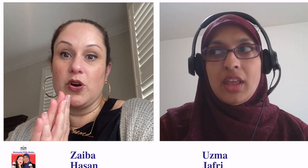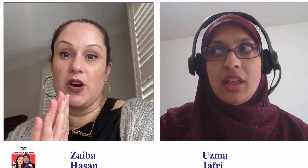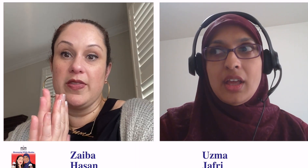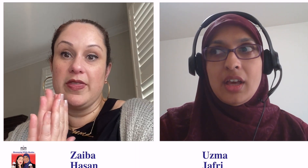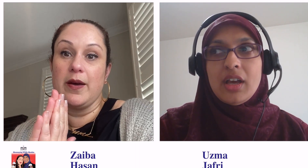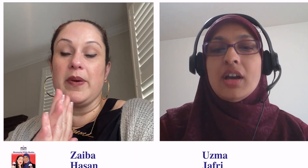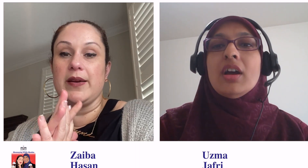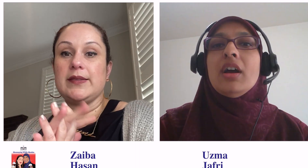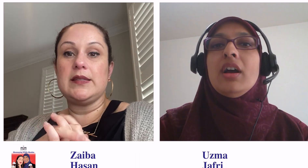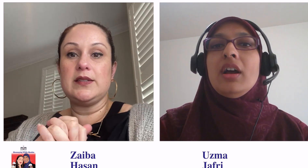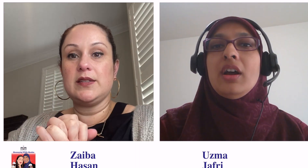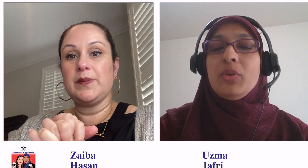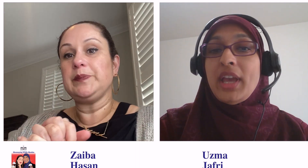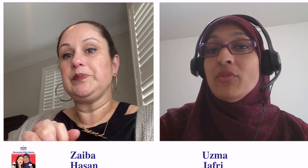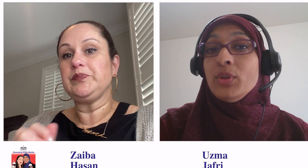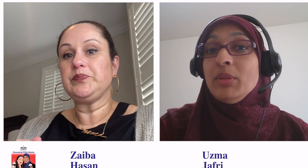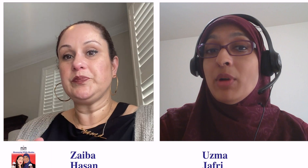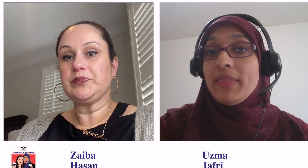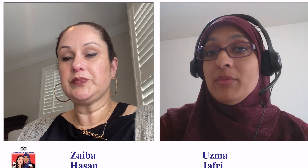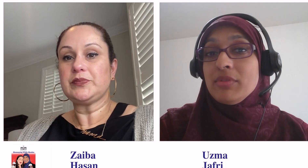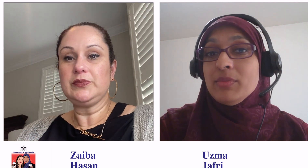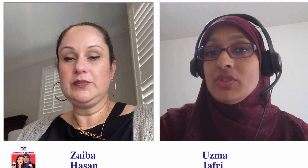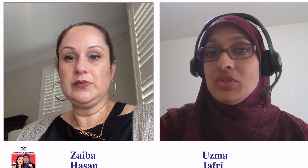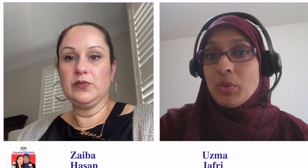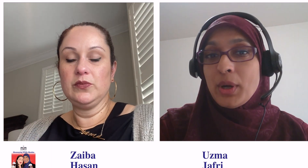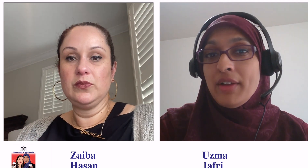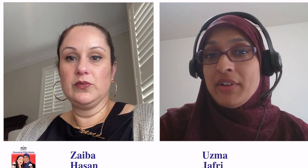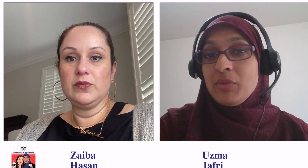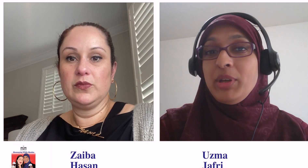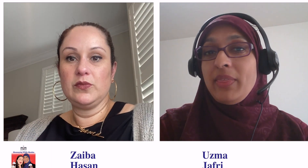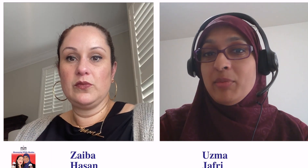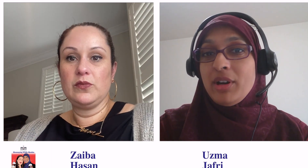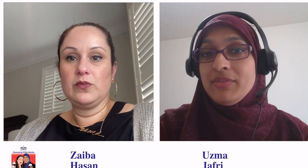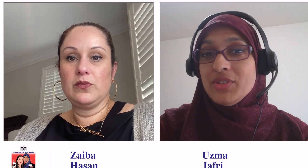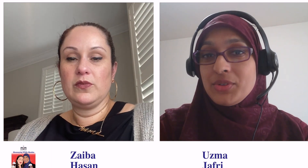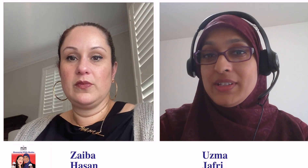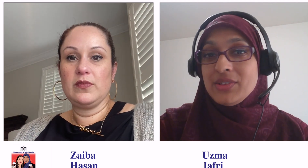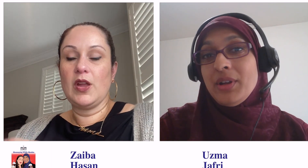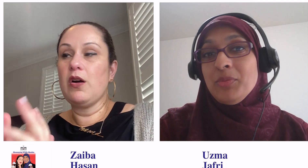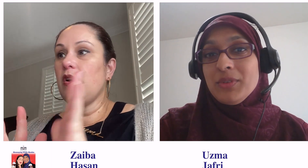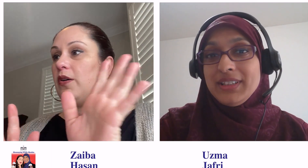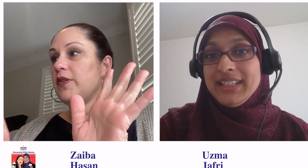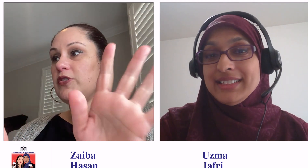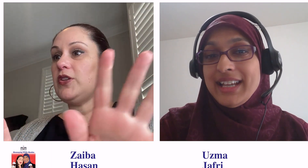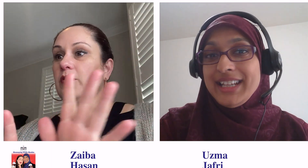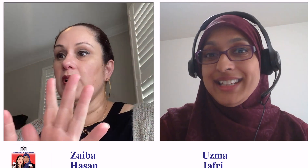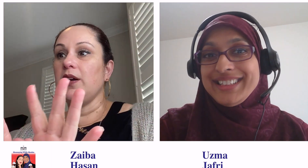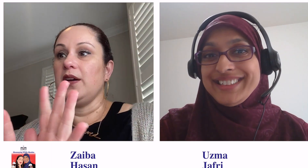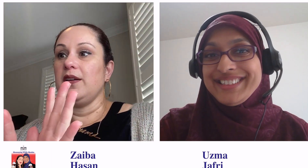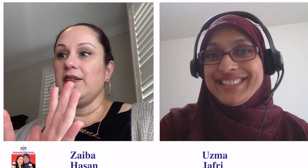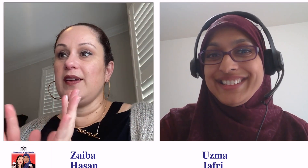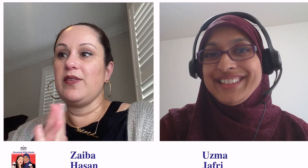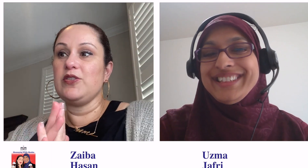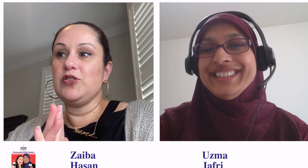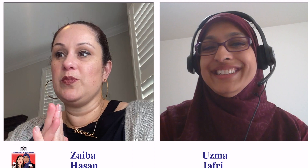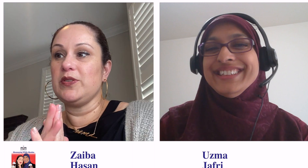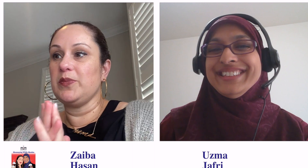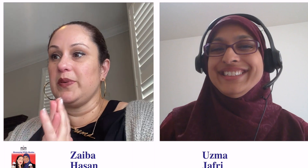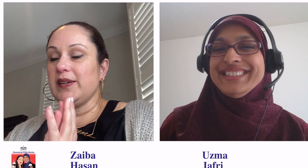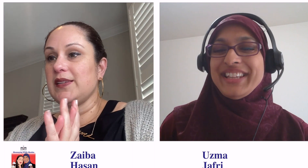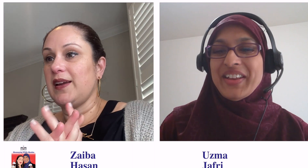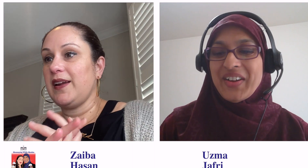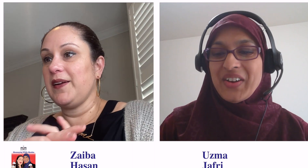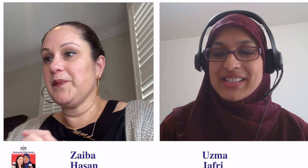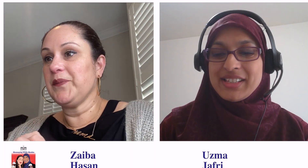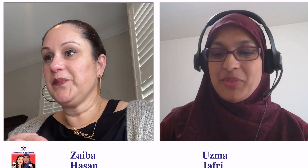Those are the best. Okay, I've only bought them from the store. I've never picked them off the trees, so now I'm really excited. they're so good. Yeah, they're super,